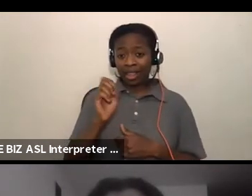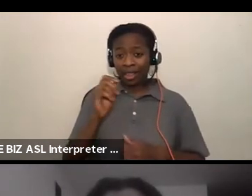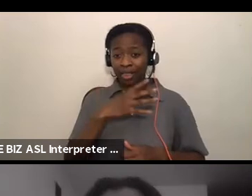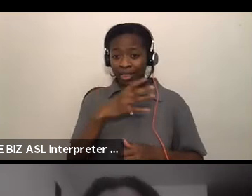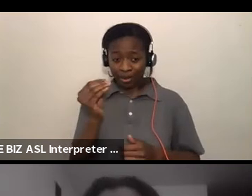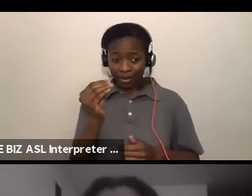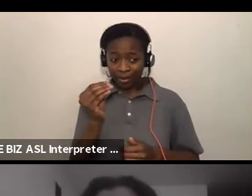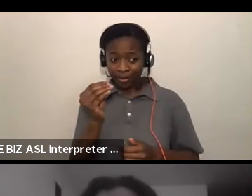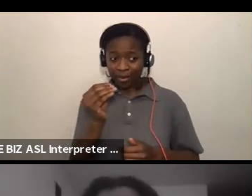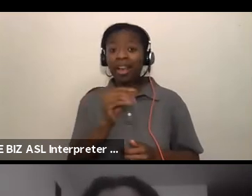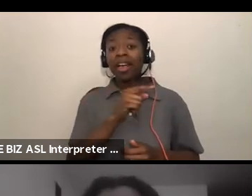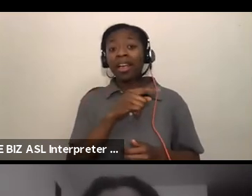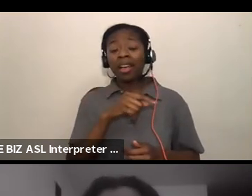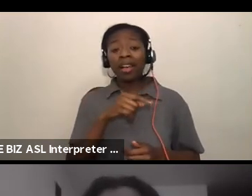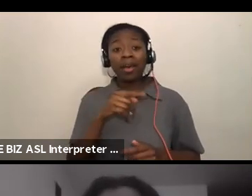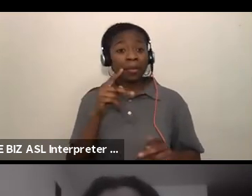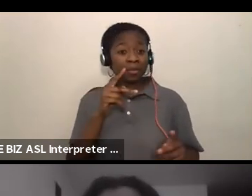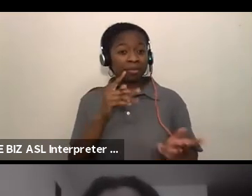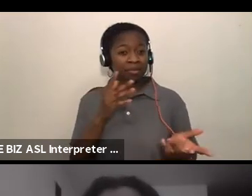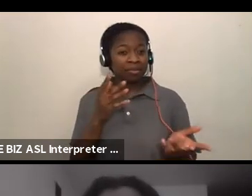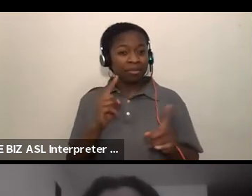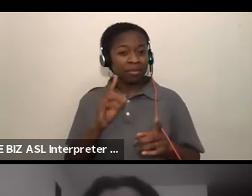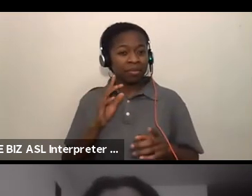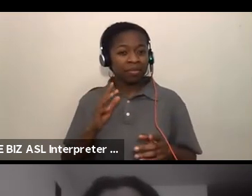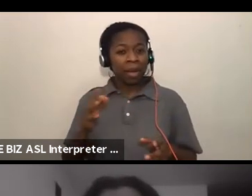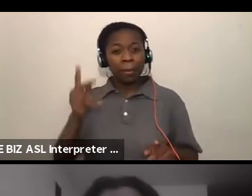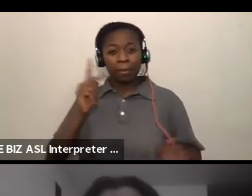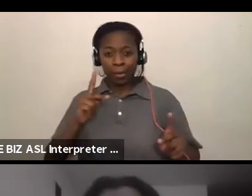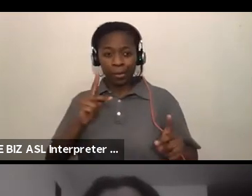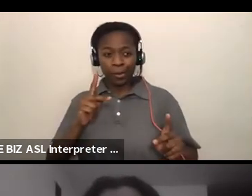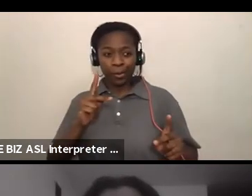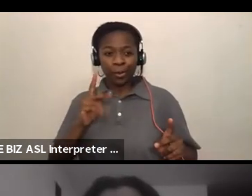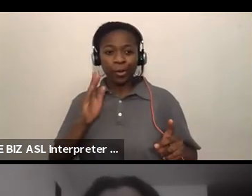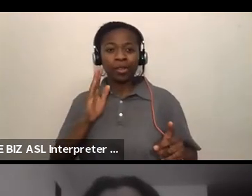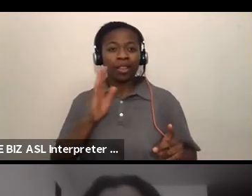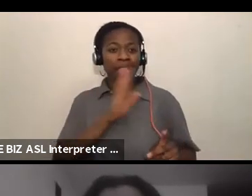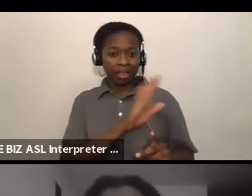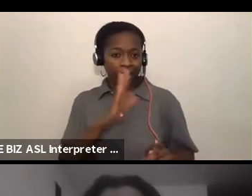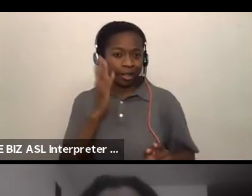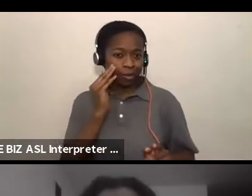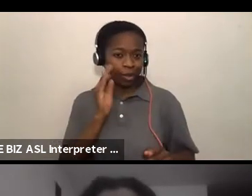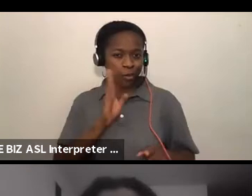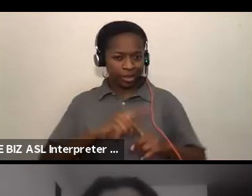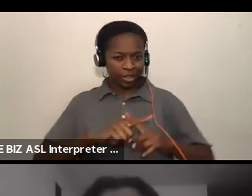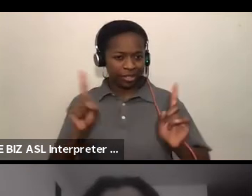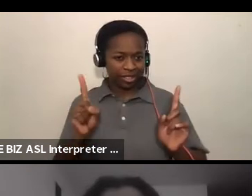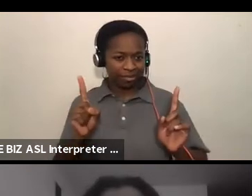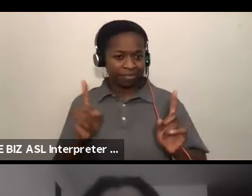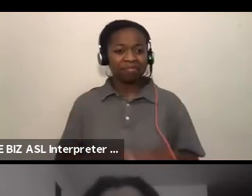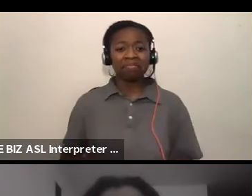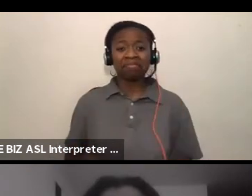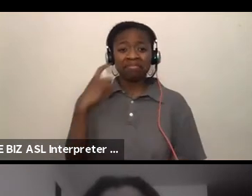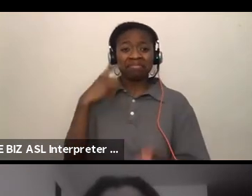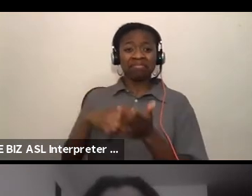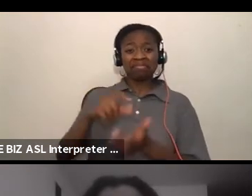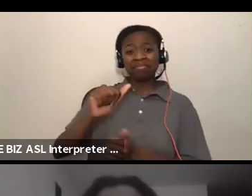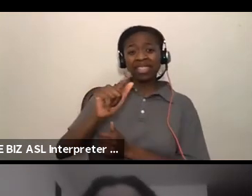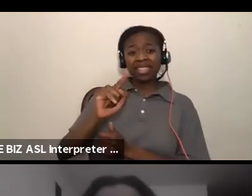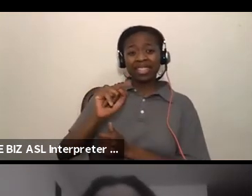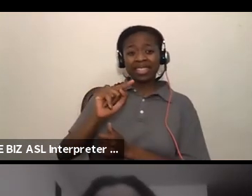fulfilling experience. You know, and shout out to Elise, because oh my